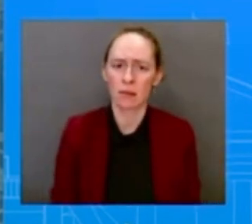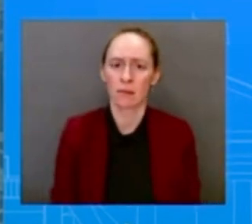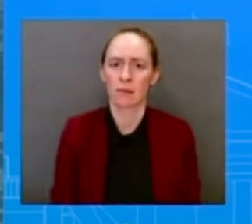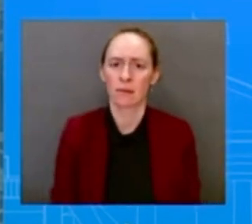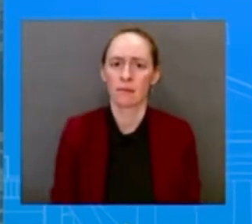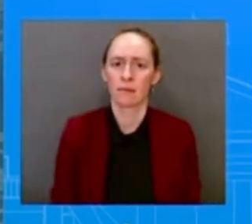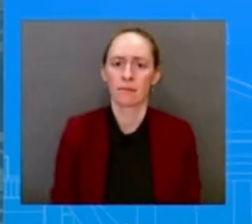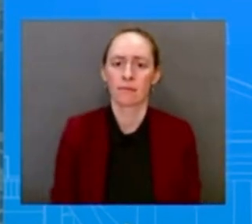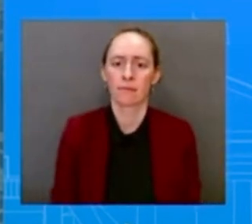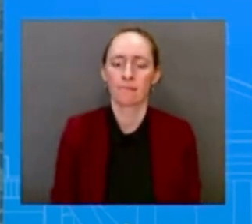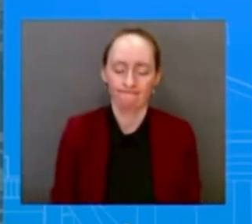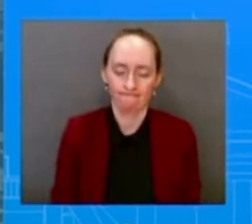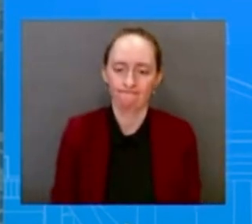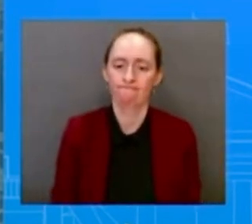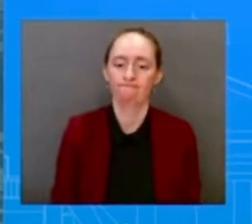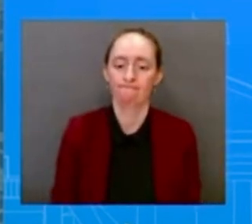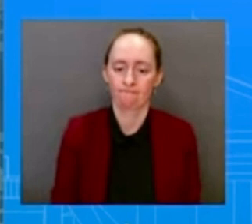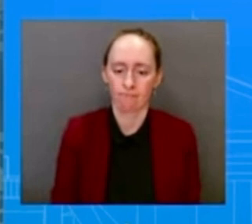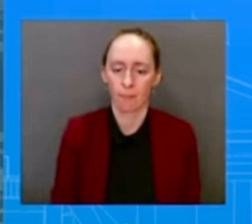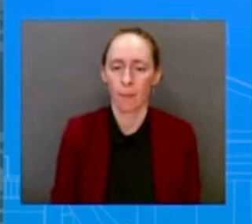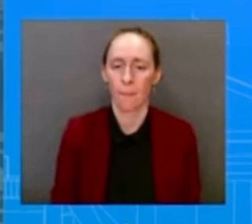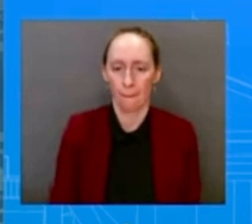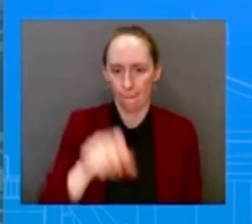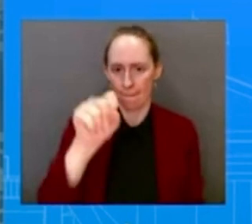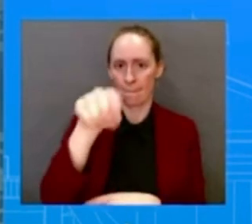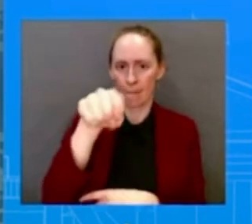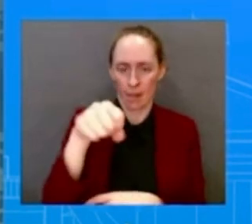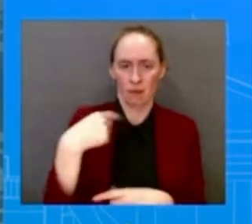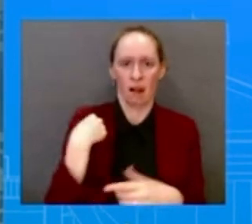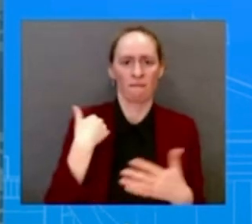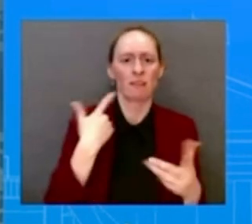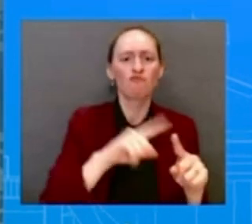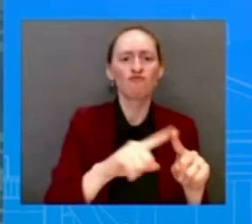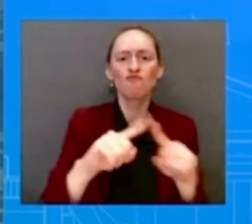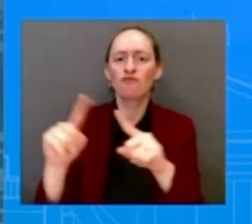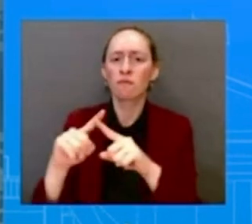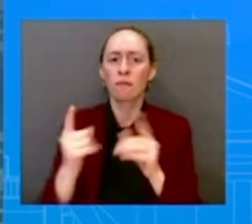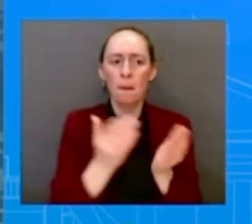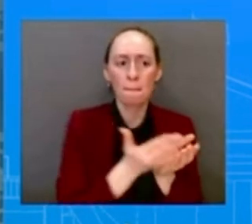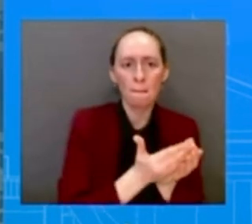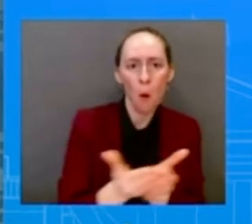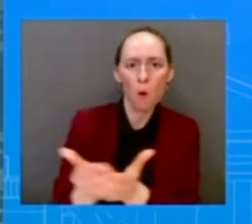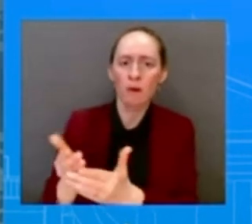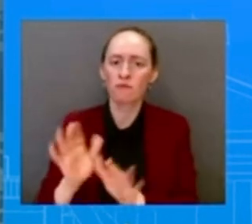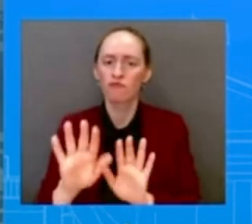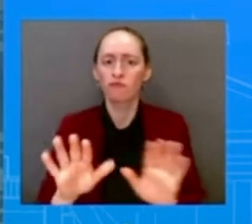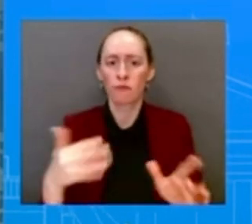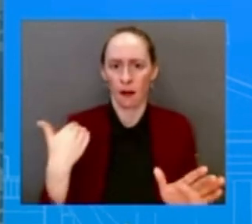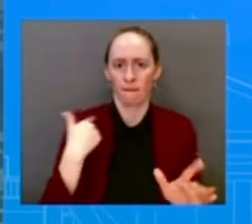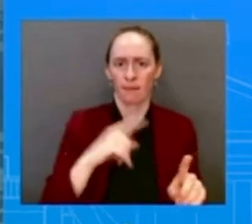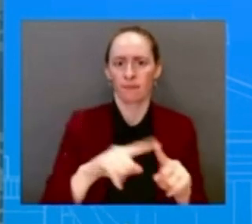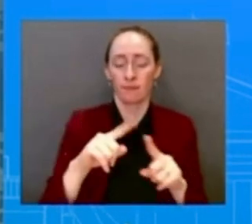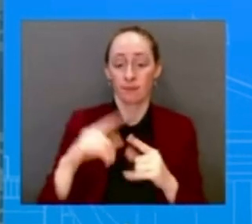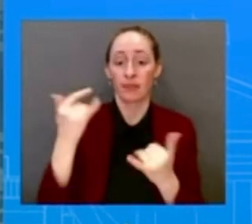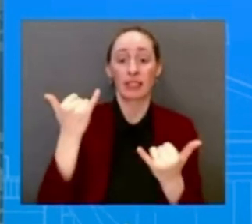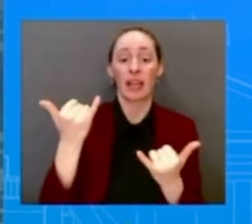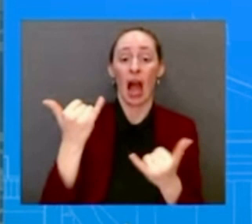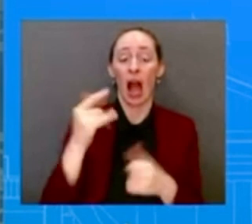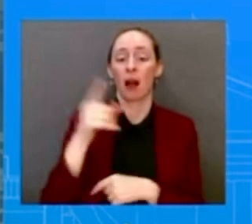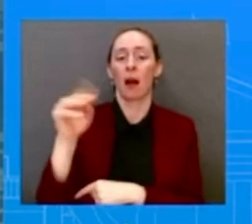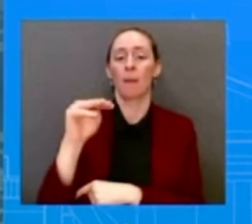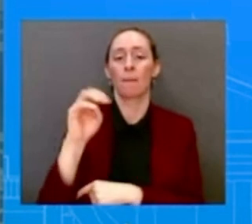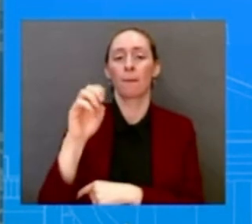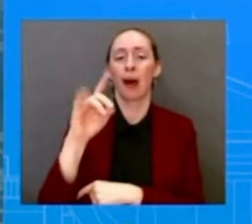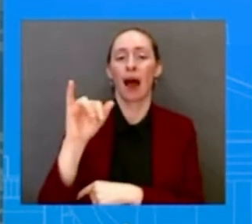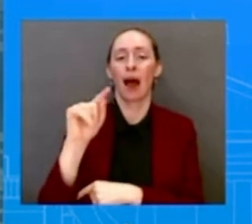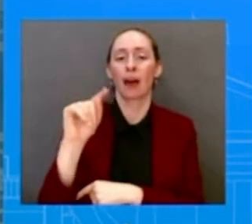and under the command of U.S. Naval Forces Europe. The commander of U.S. European Command has designated the commander of U.S.